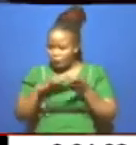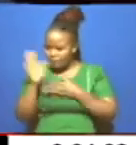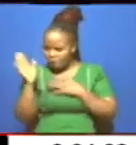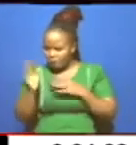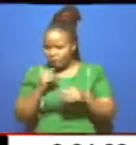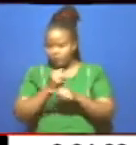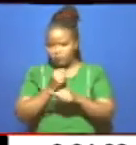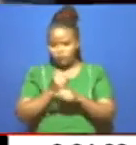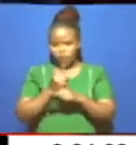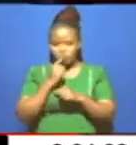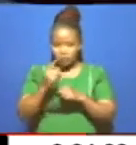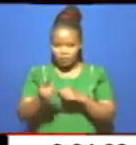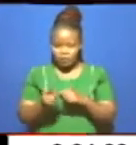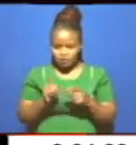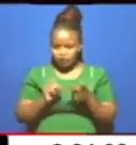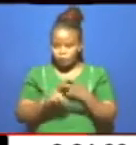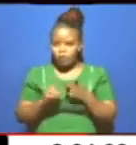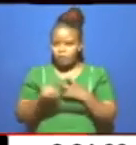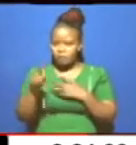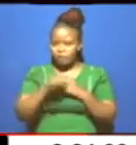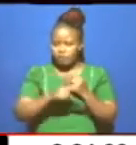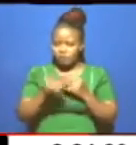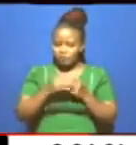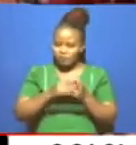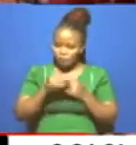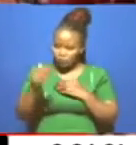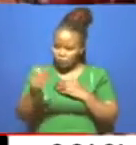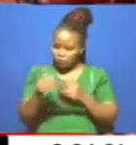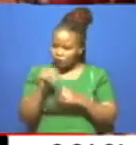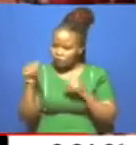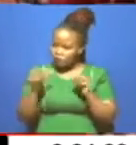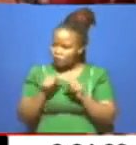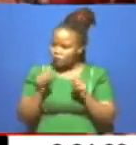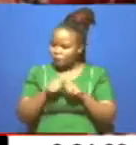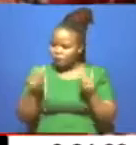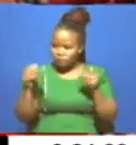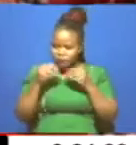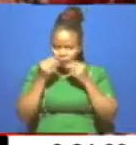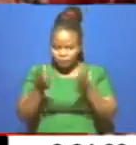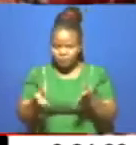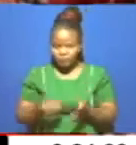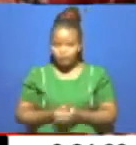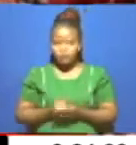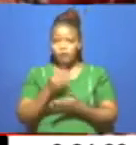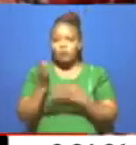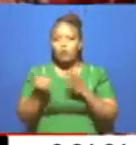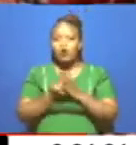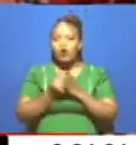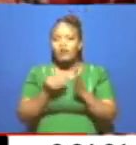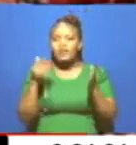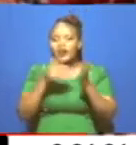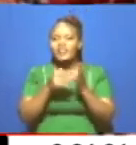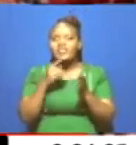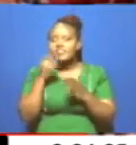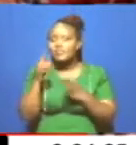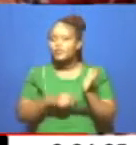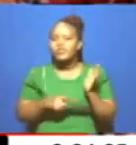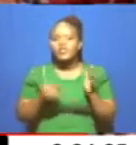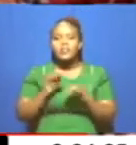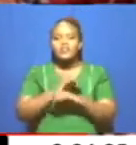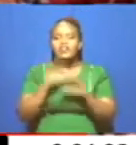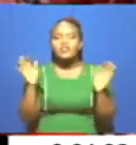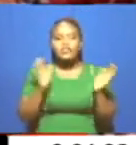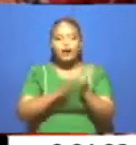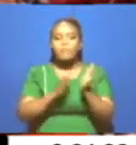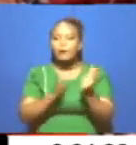we and the country are well informed. Those against the report saying there are no clear proposals on how the